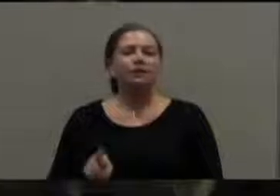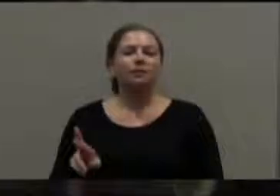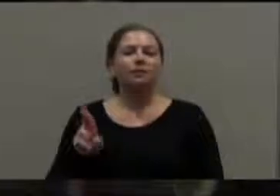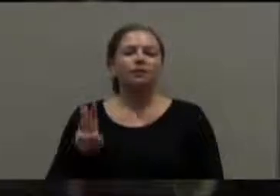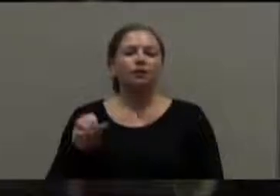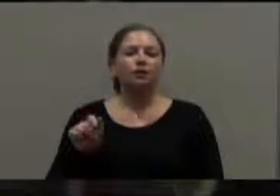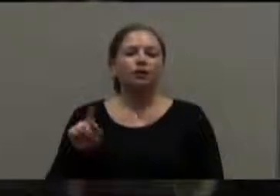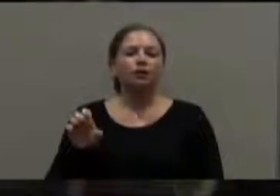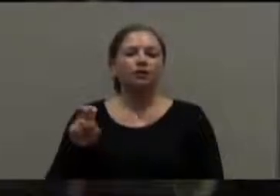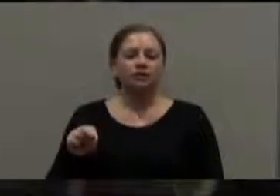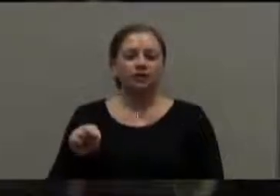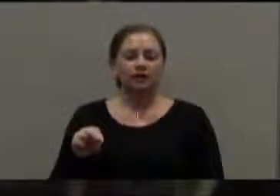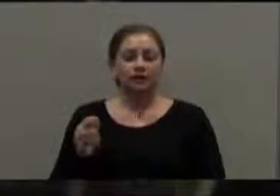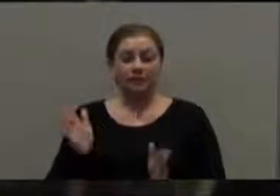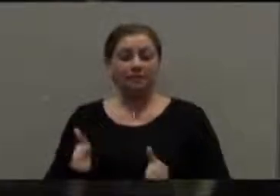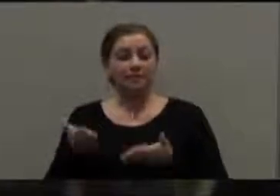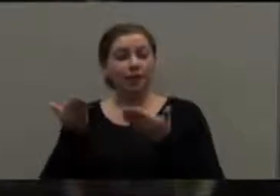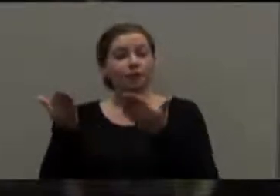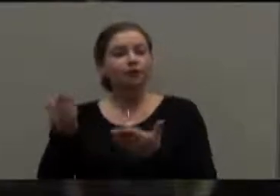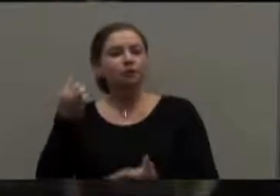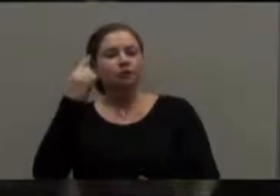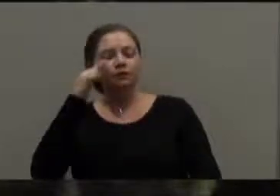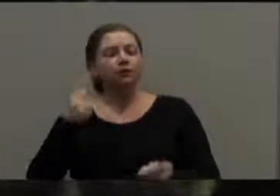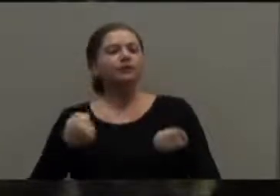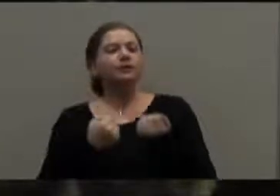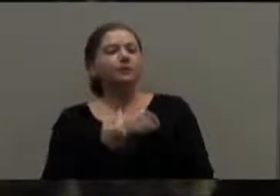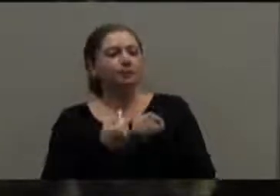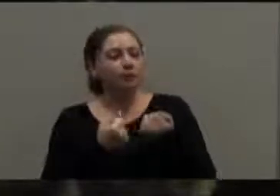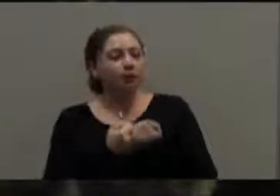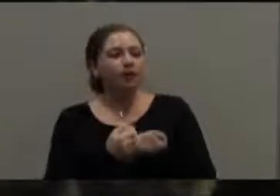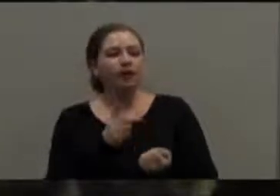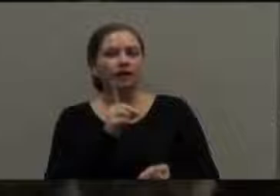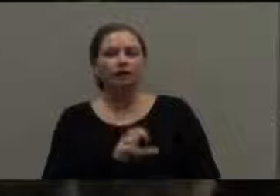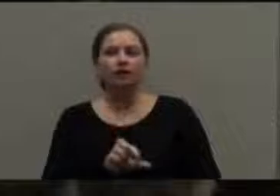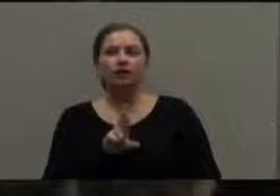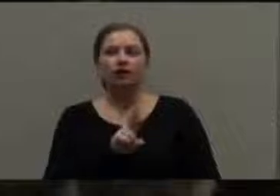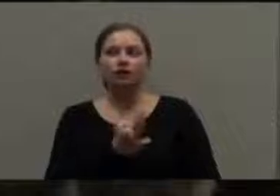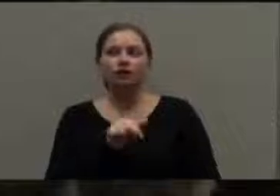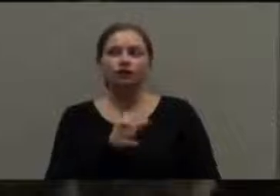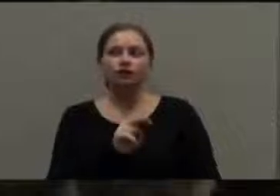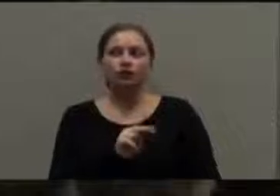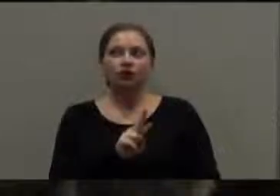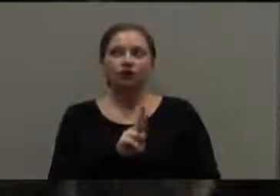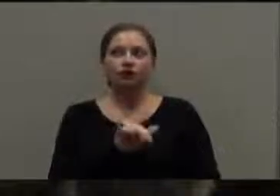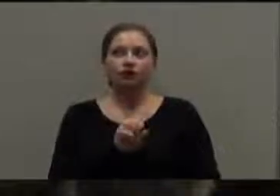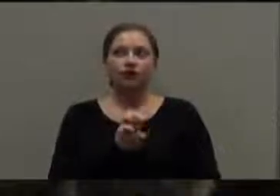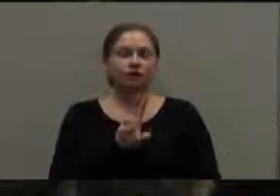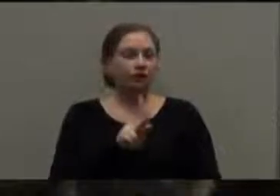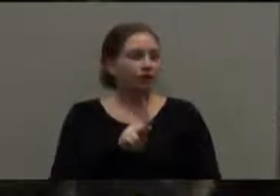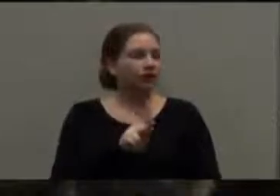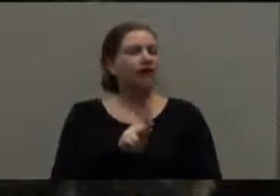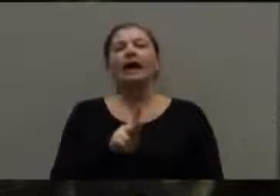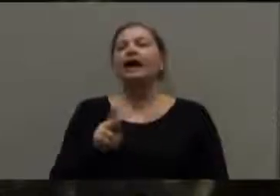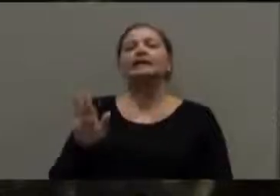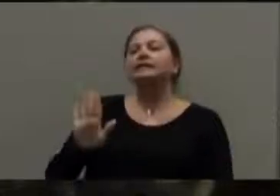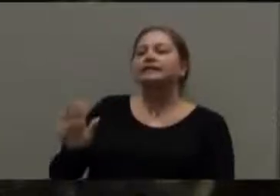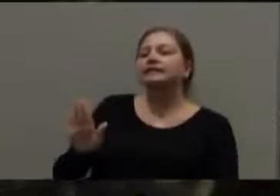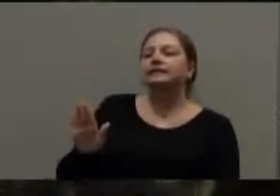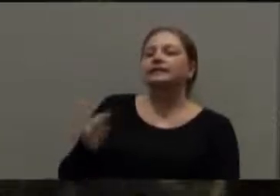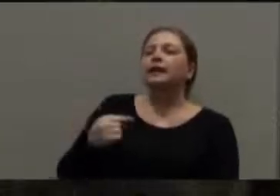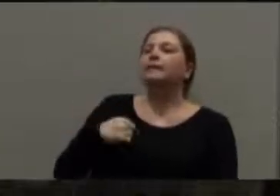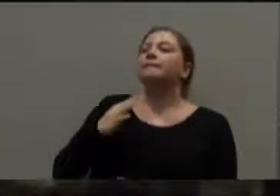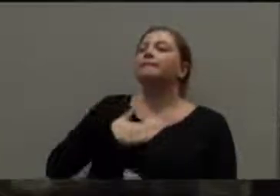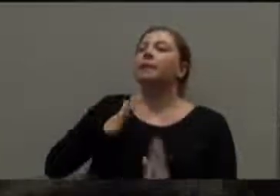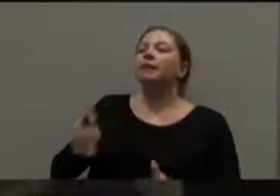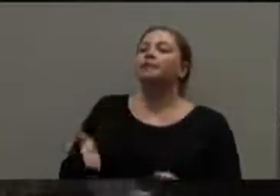was for a support of solidarity for Dr. Rysewyk To as take a vote superintendent. of, I'm sorry. I'm so It really sorry. should I'm say, so sorry. My motion is to take a vote of